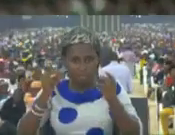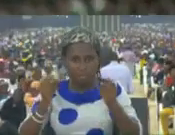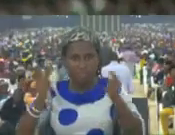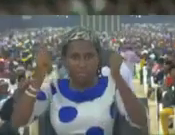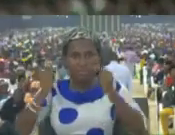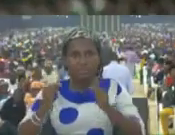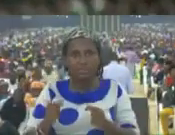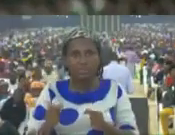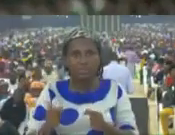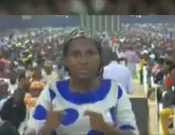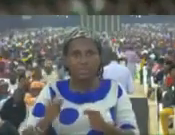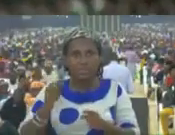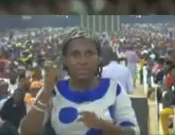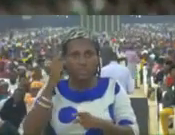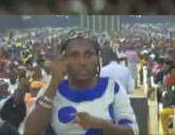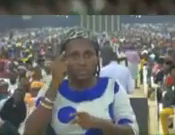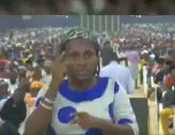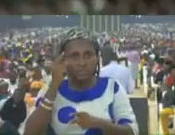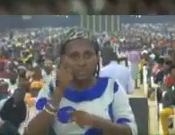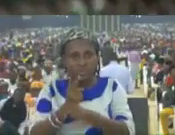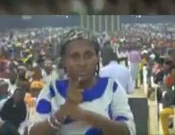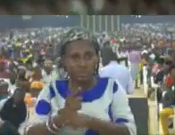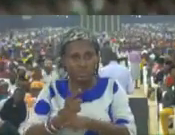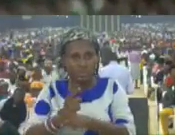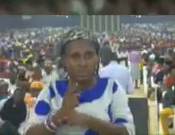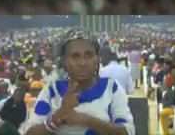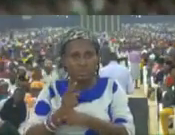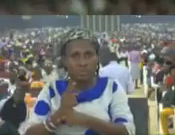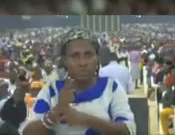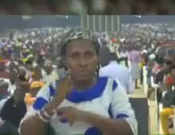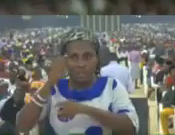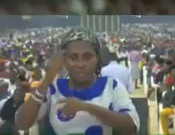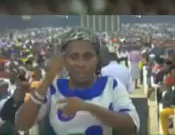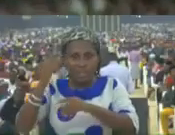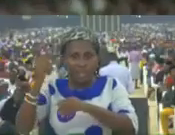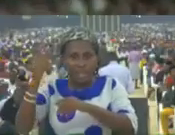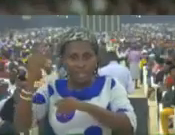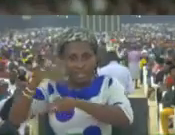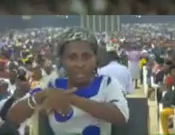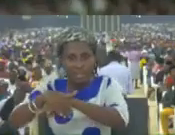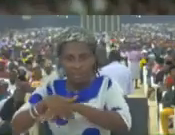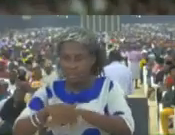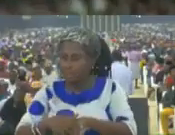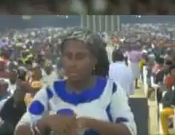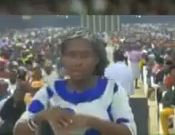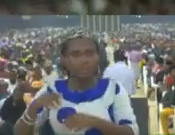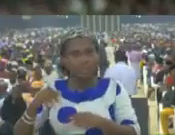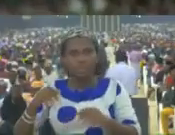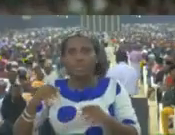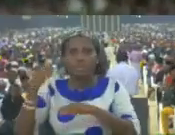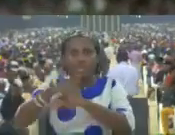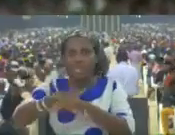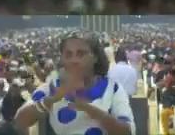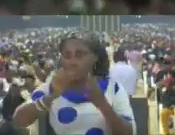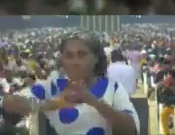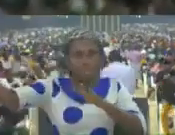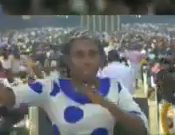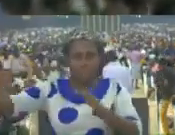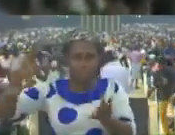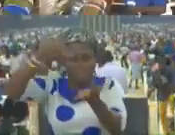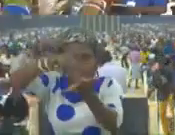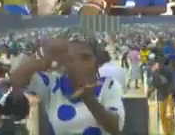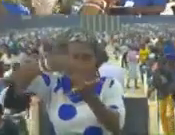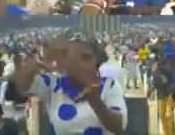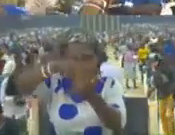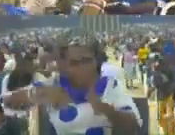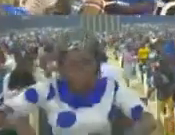just as the night came, the night disappeared. Stand on your feet.